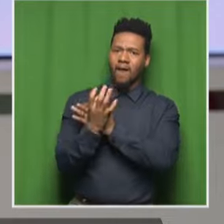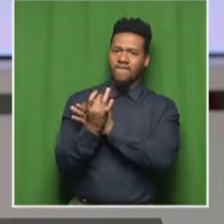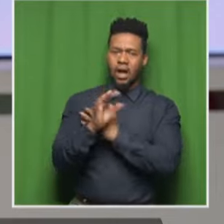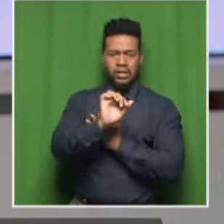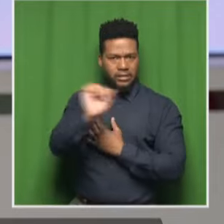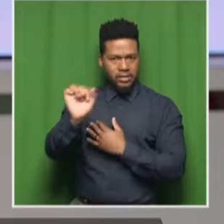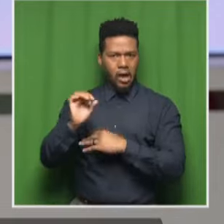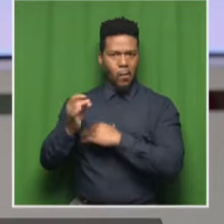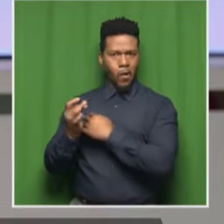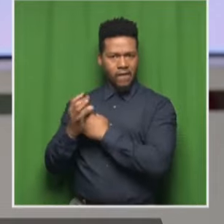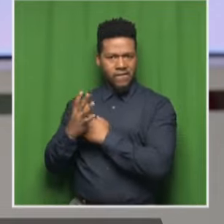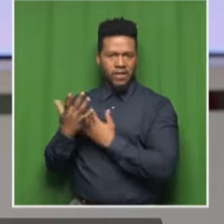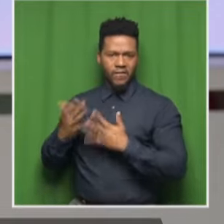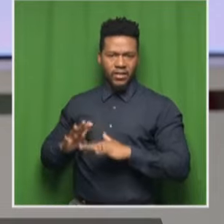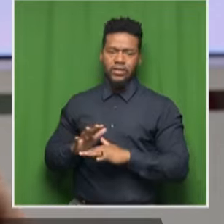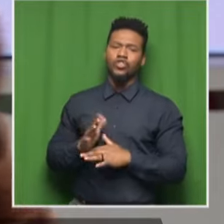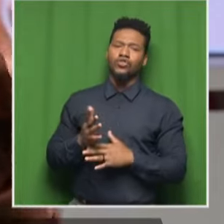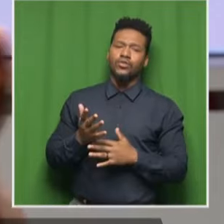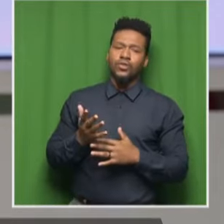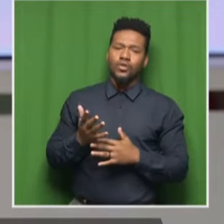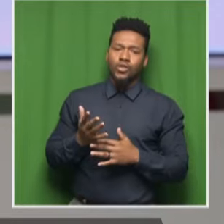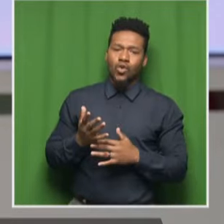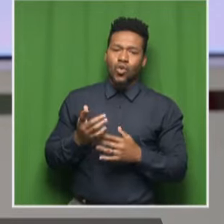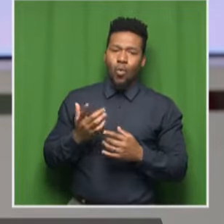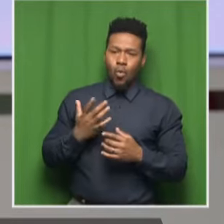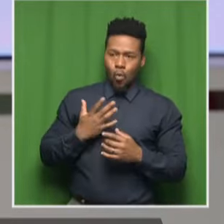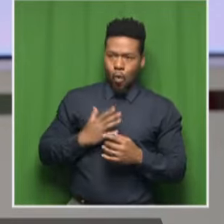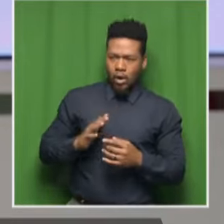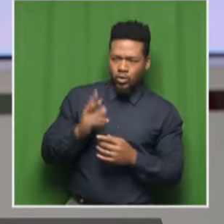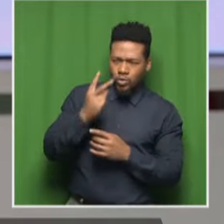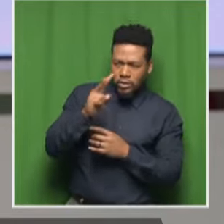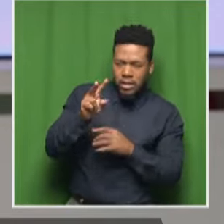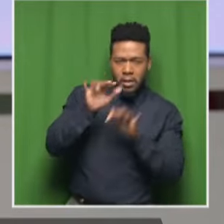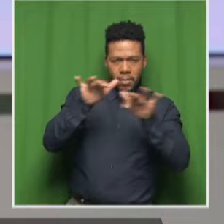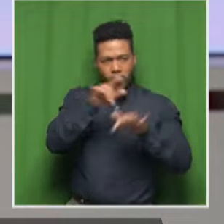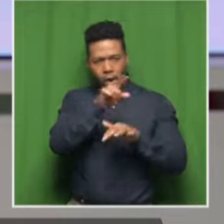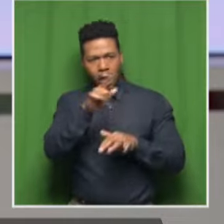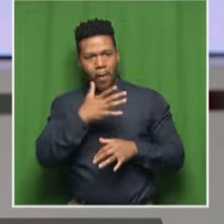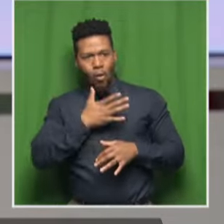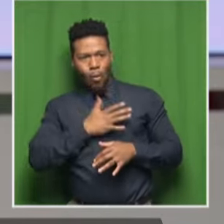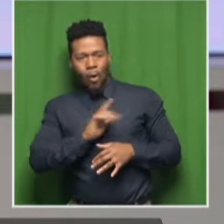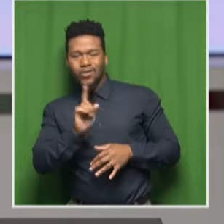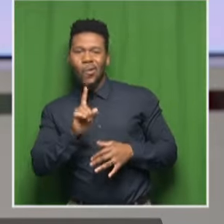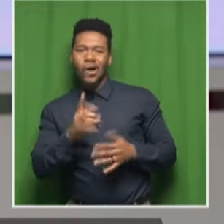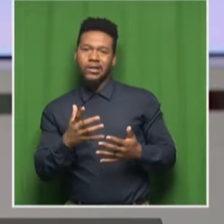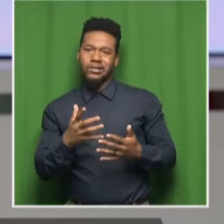obviously, we can have our ideas and put it there, but now we want to meet it with what the people want and create this